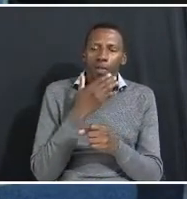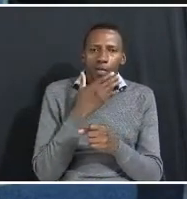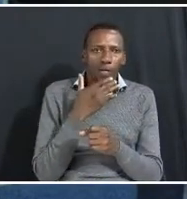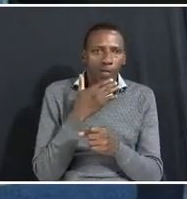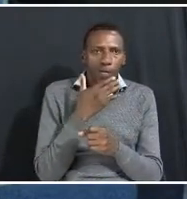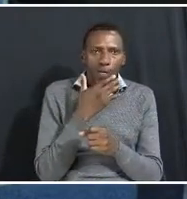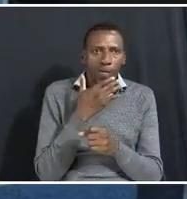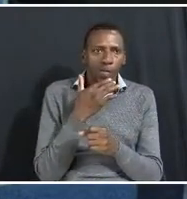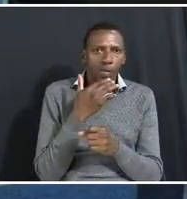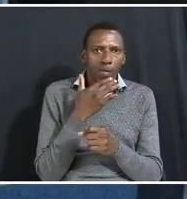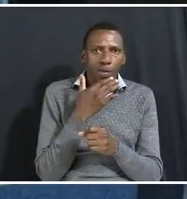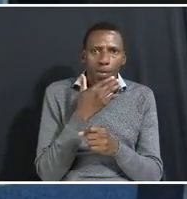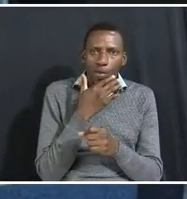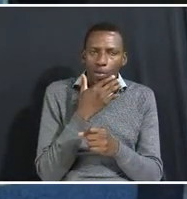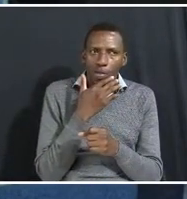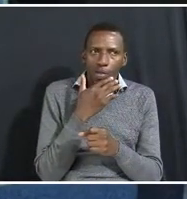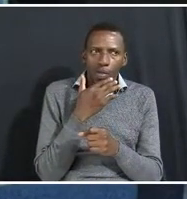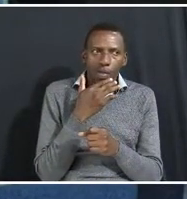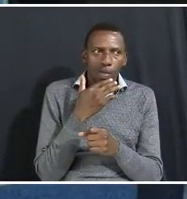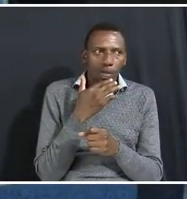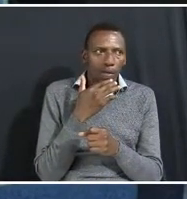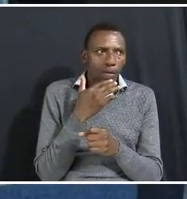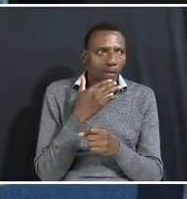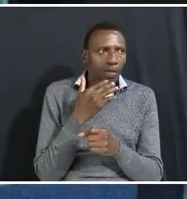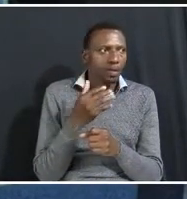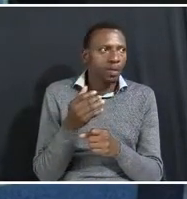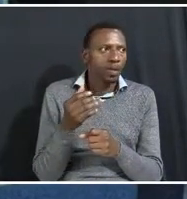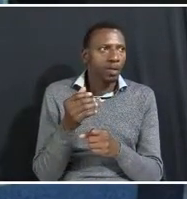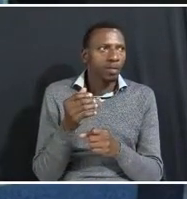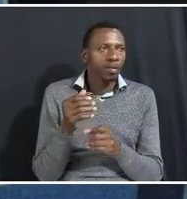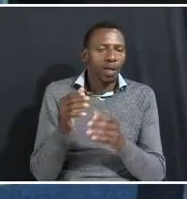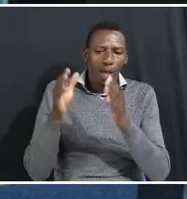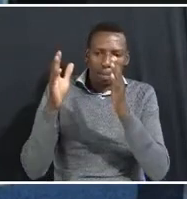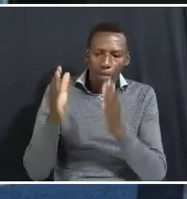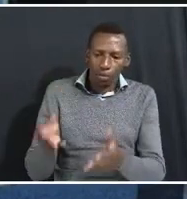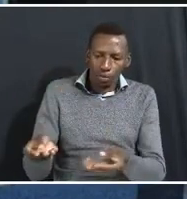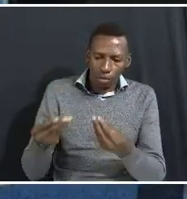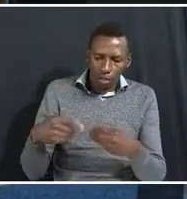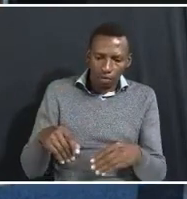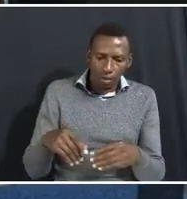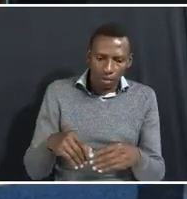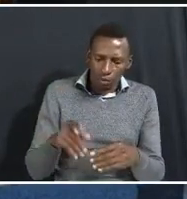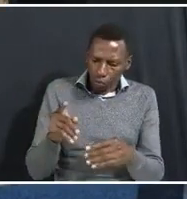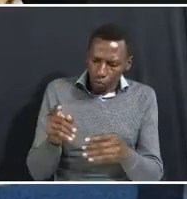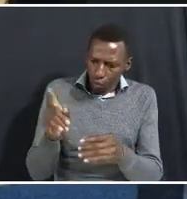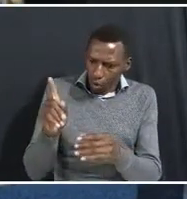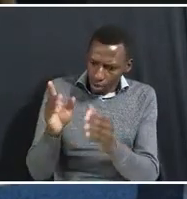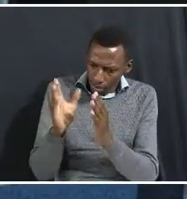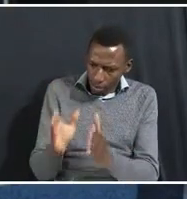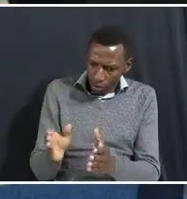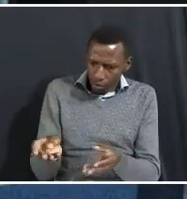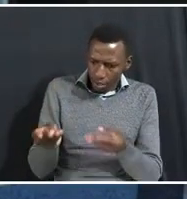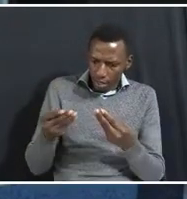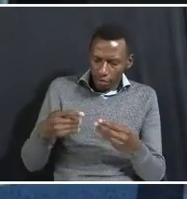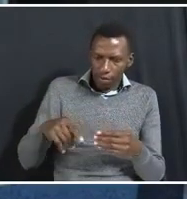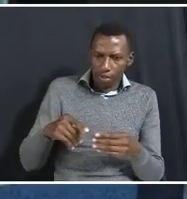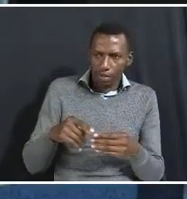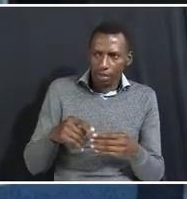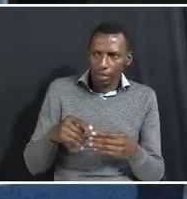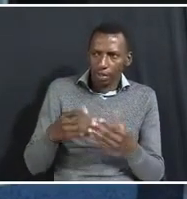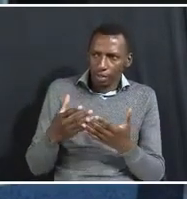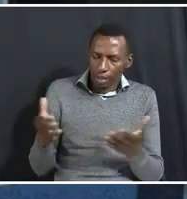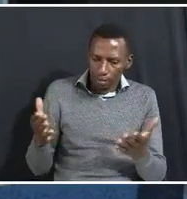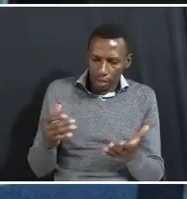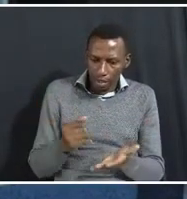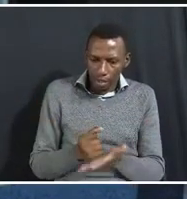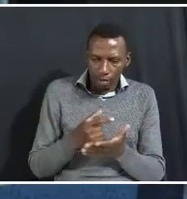one person gave us resources that were able to run us for the whole year. Just one Amen. Individual. Amen. Yeah, so sometimes you get